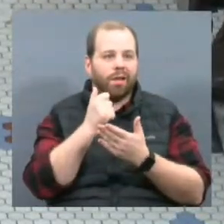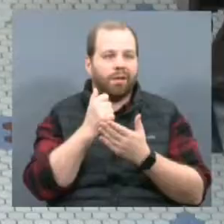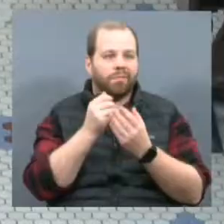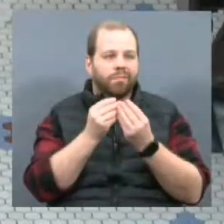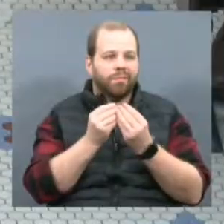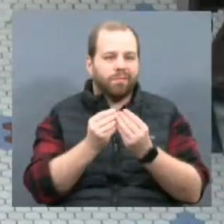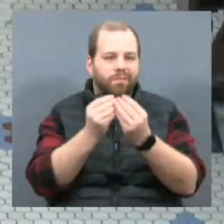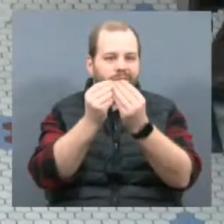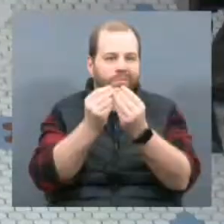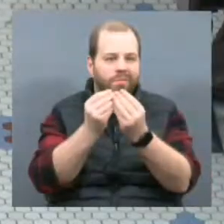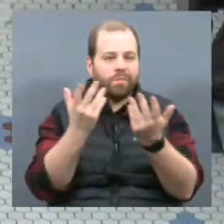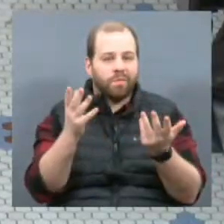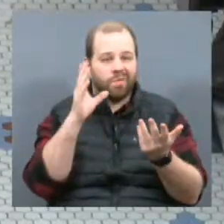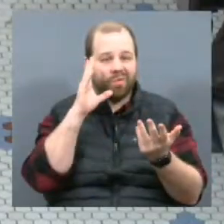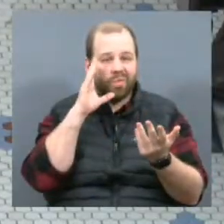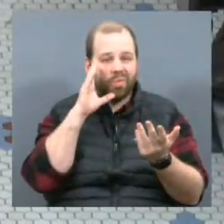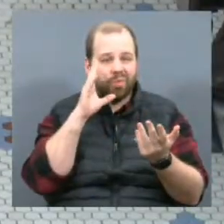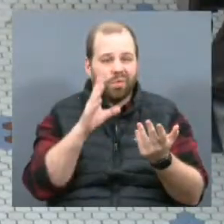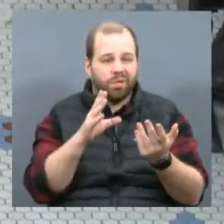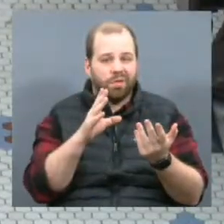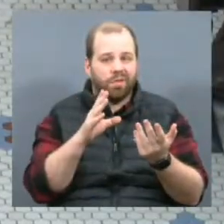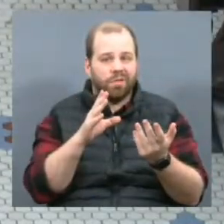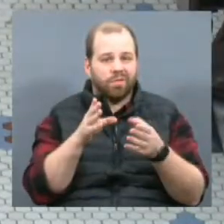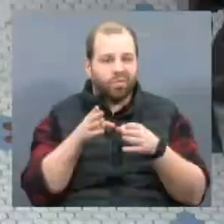all of the on-street parking? No, because